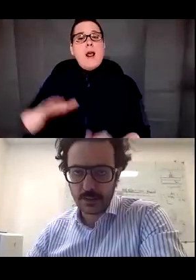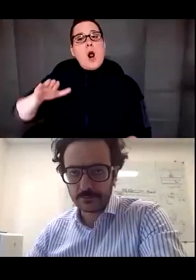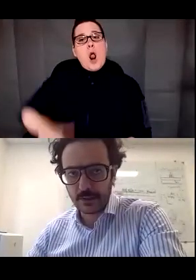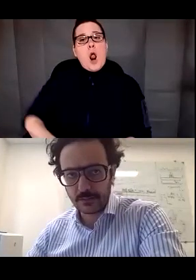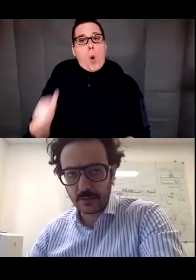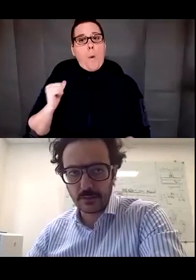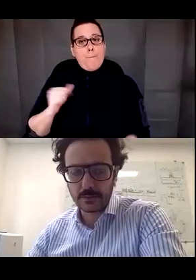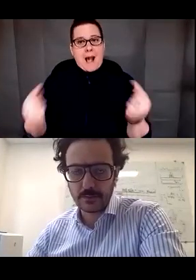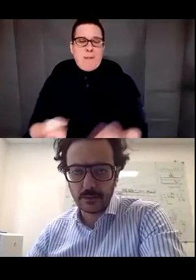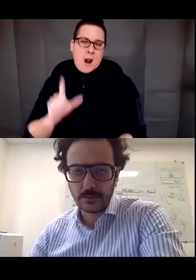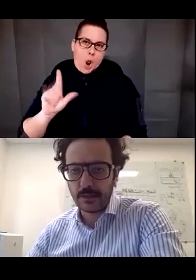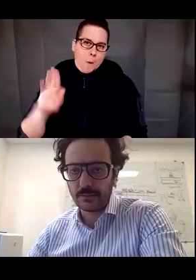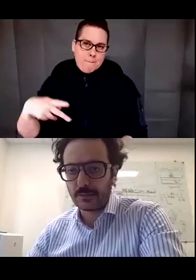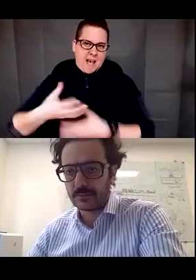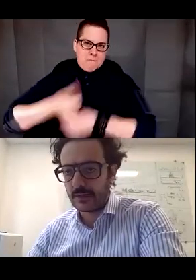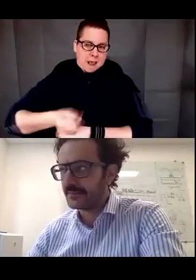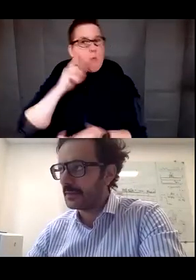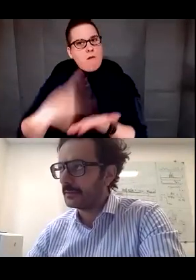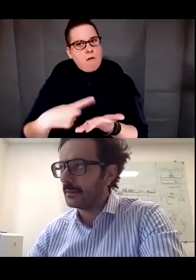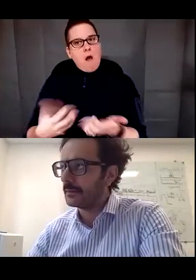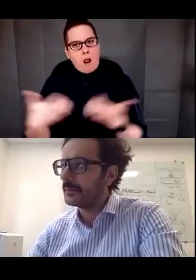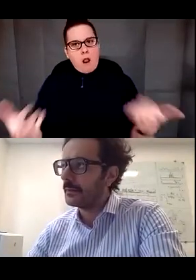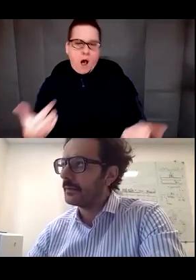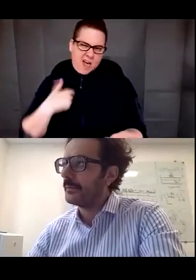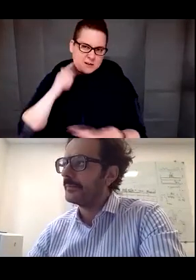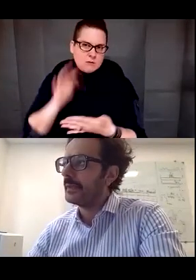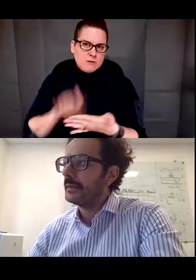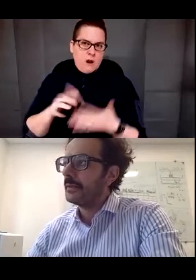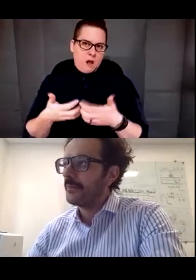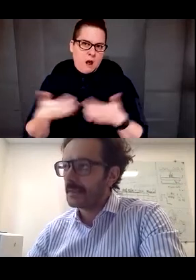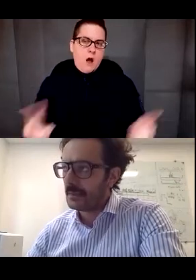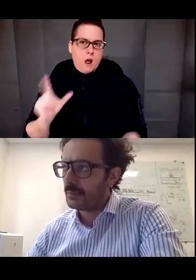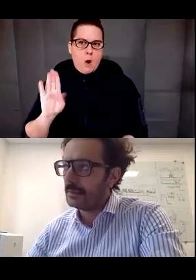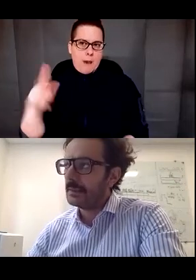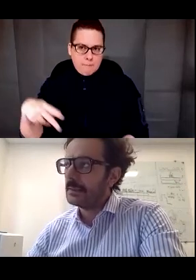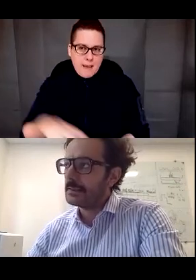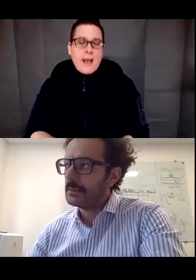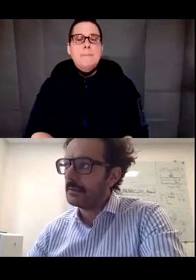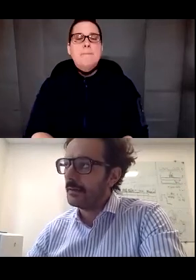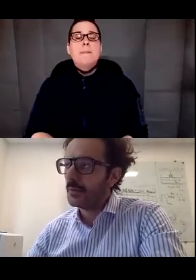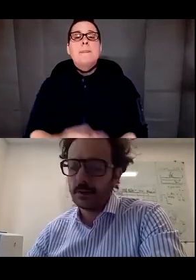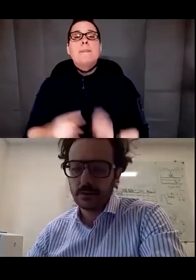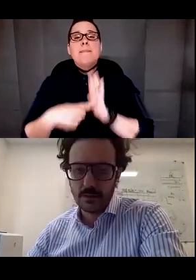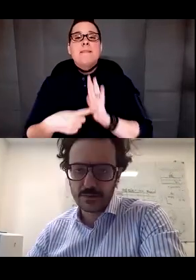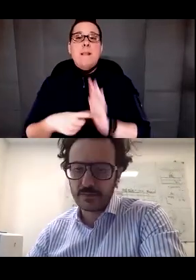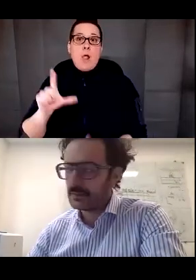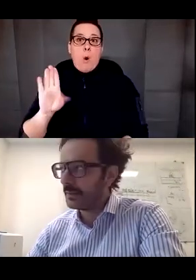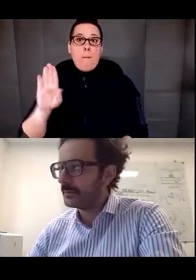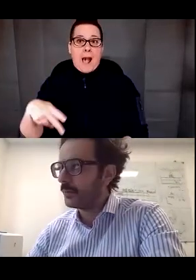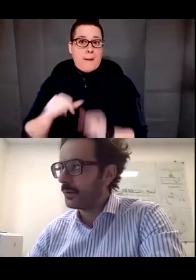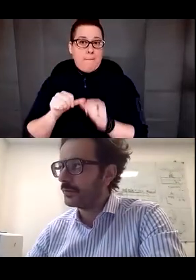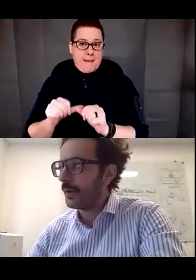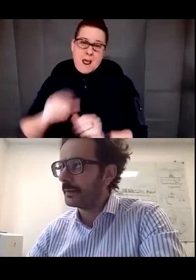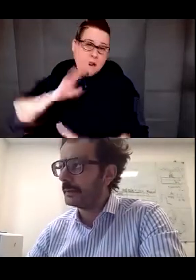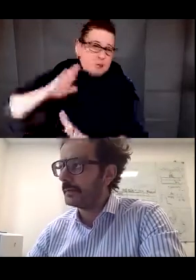condition I'm gonna talk a lot about because I've studied a lot, for example, is the #1 cause of